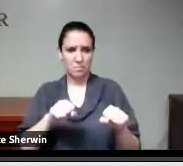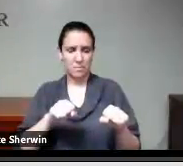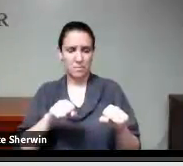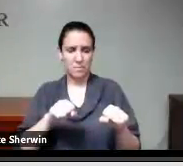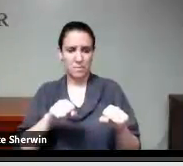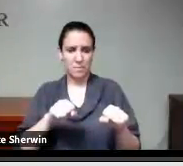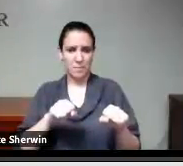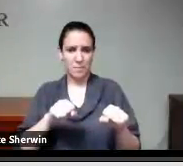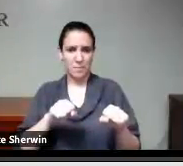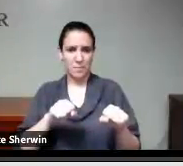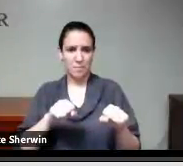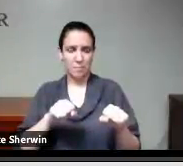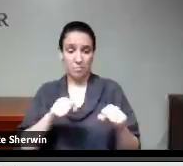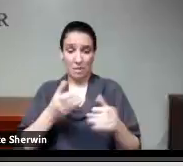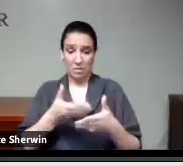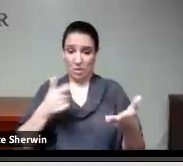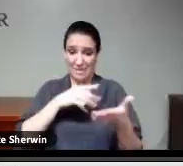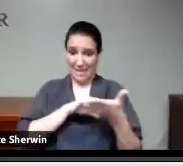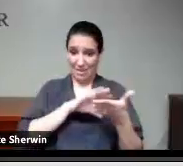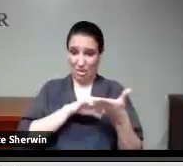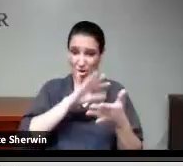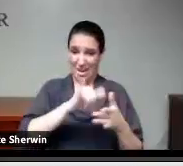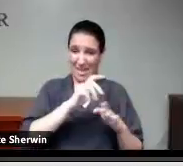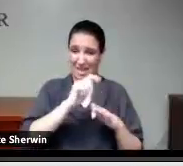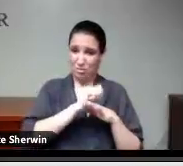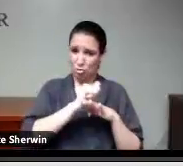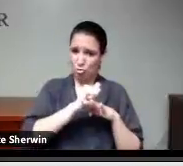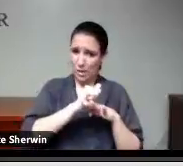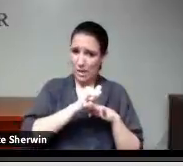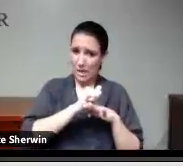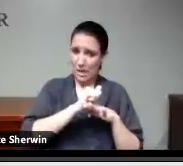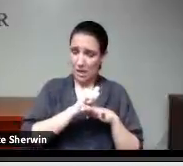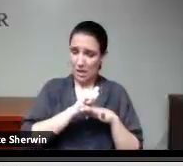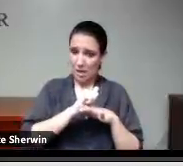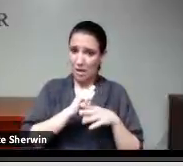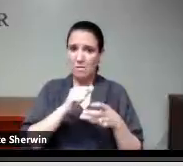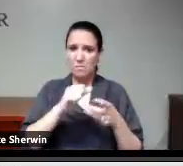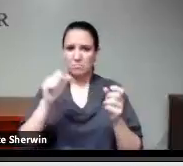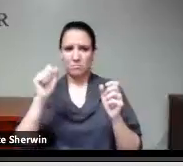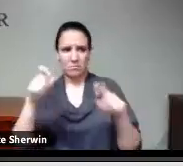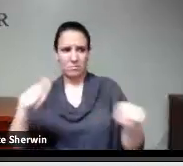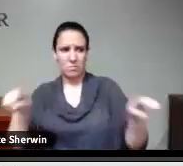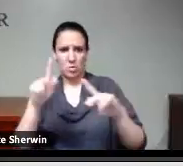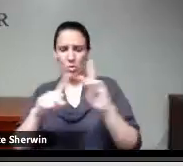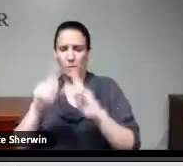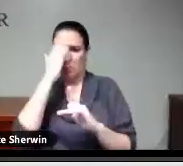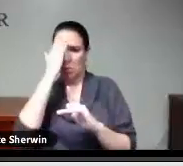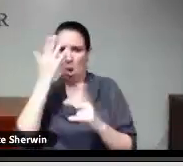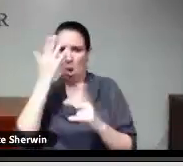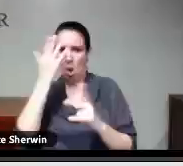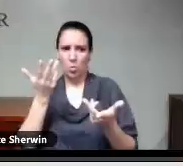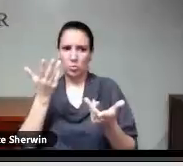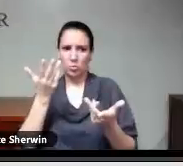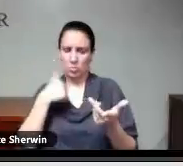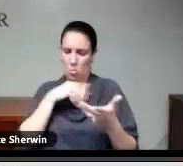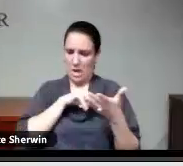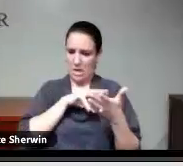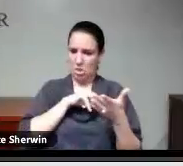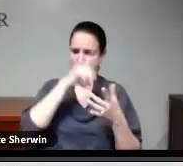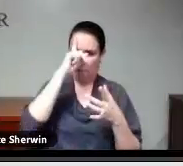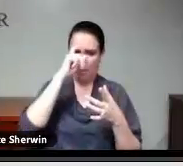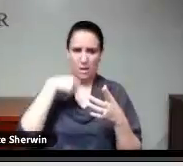the values, knowledge, and skills learned through my diversity training experiences as I coach and develop and mentor